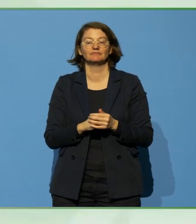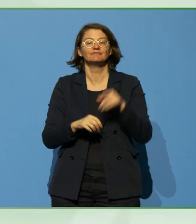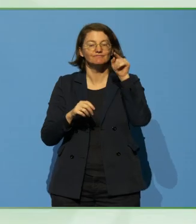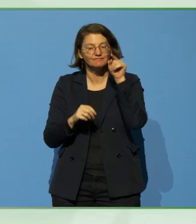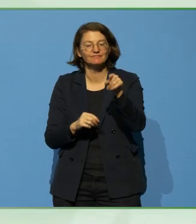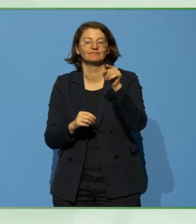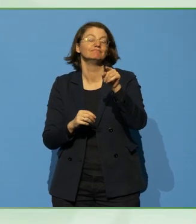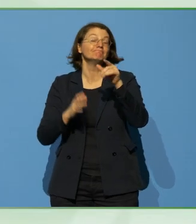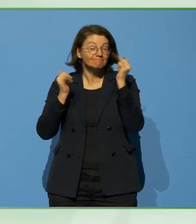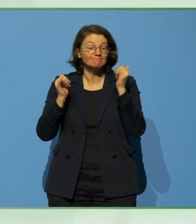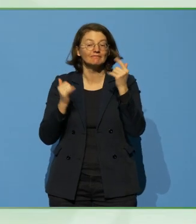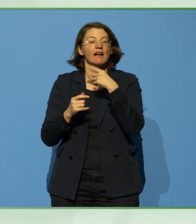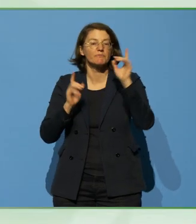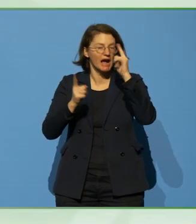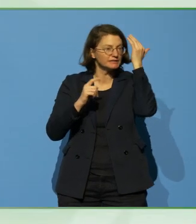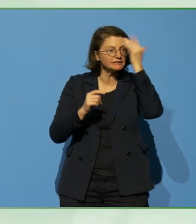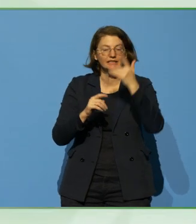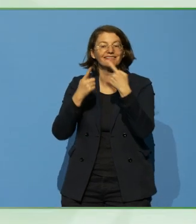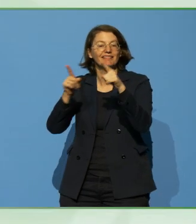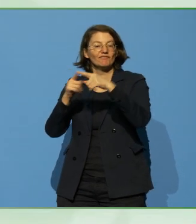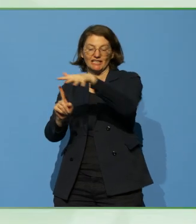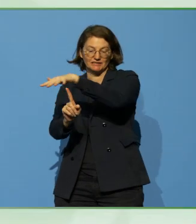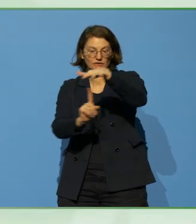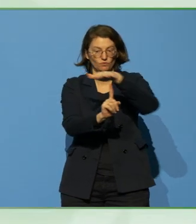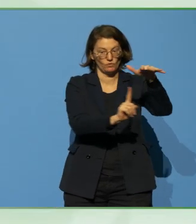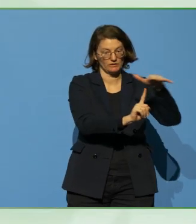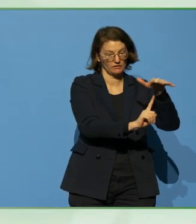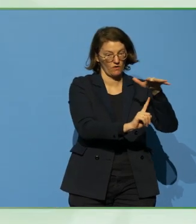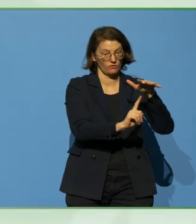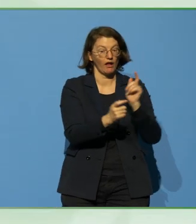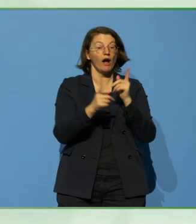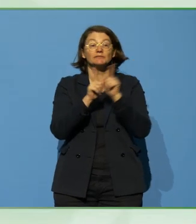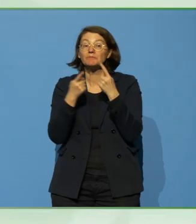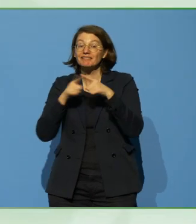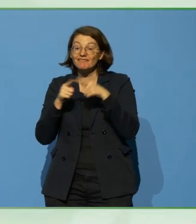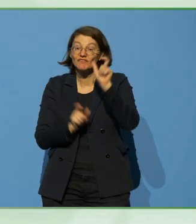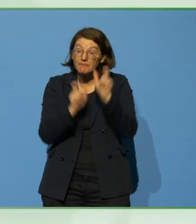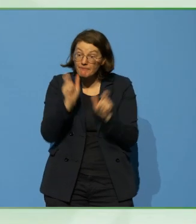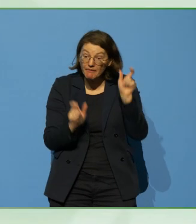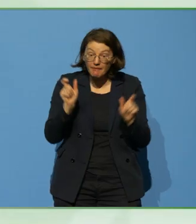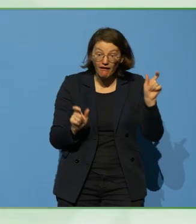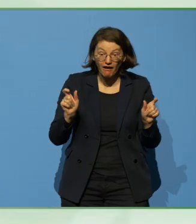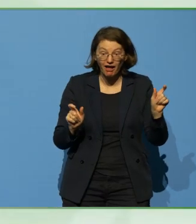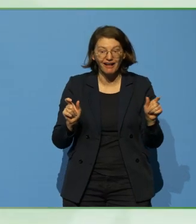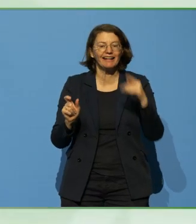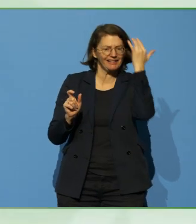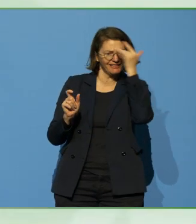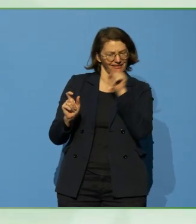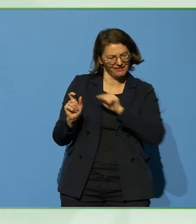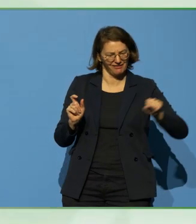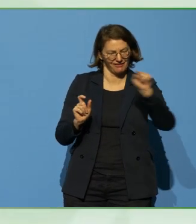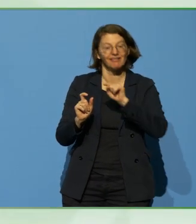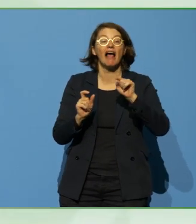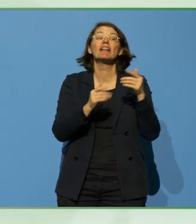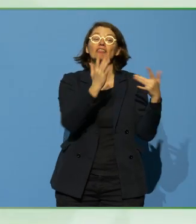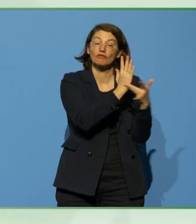think the way we communicate the whole change and the whole new technology to people is key.